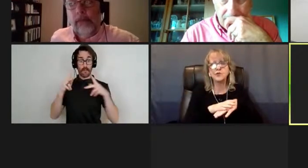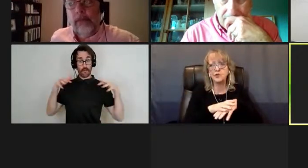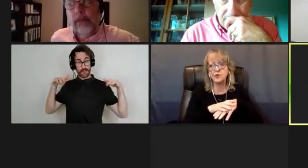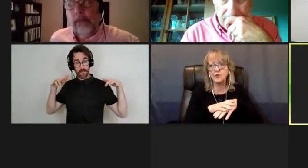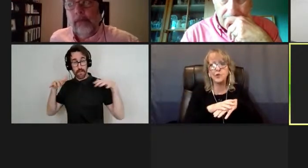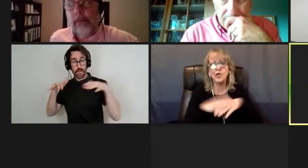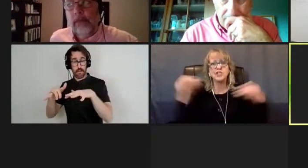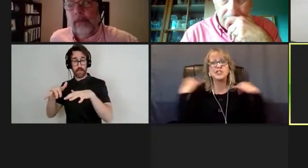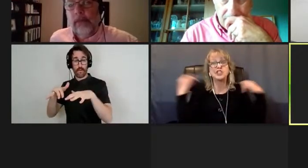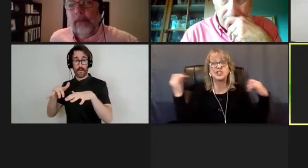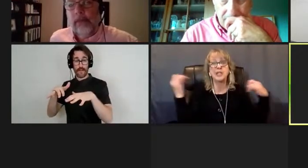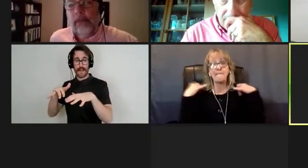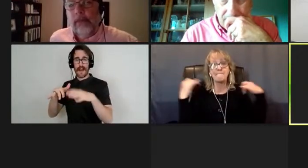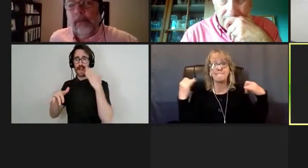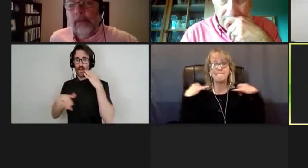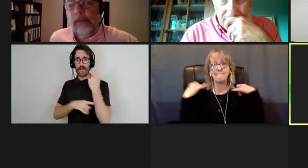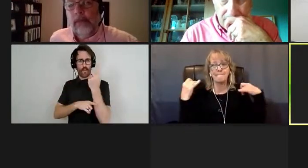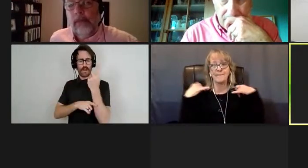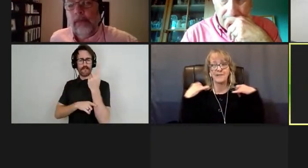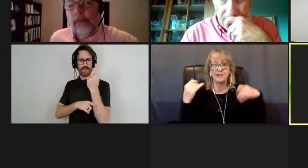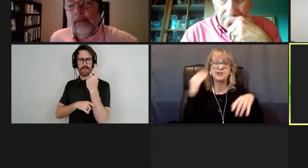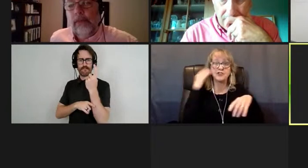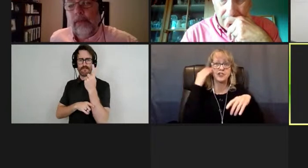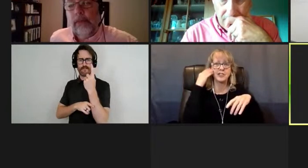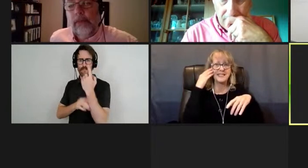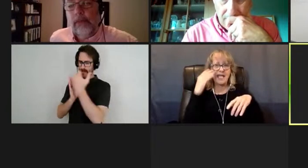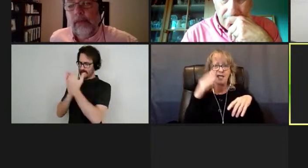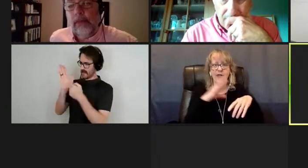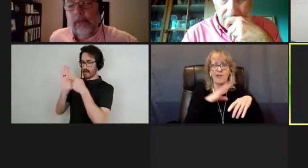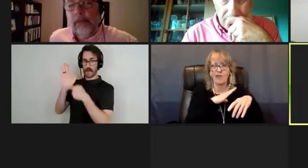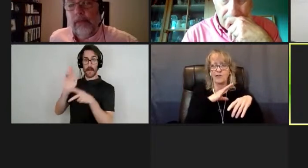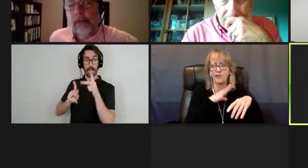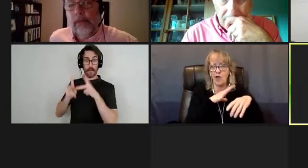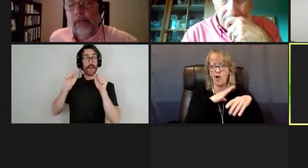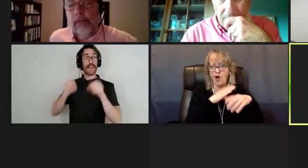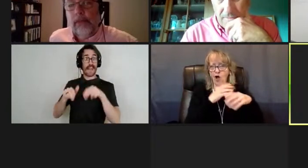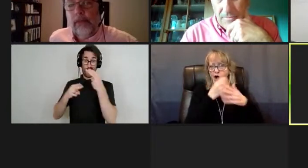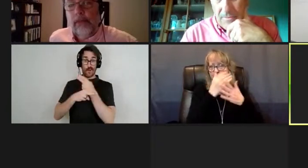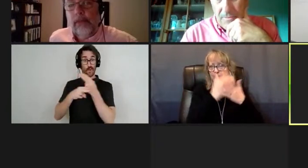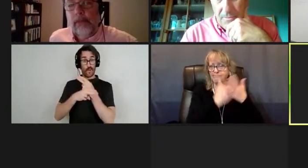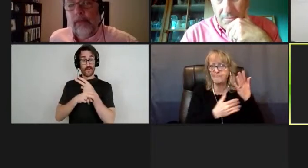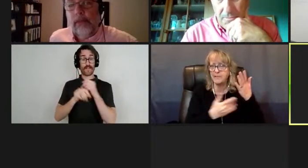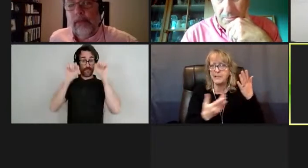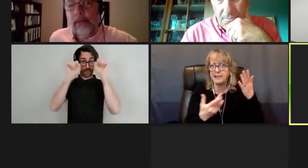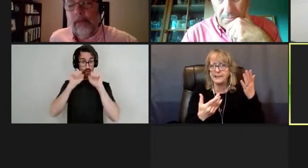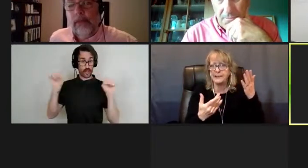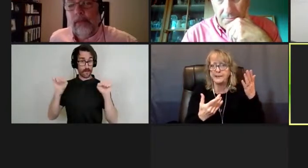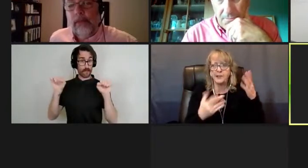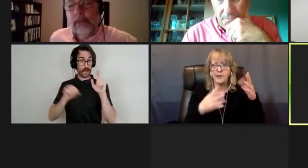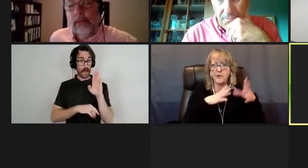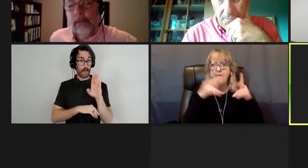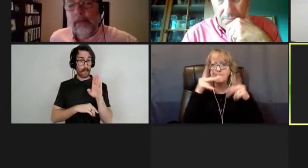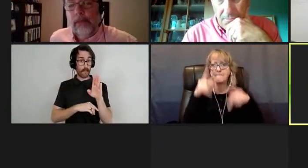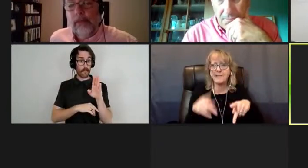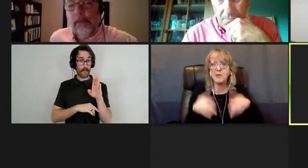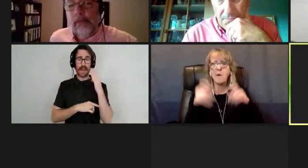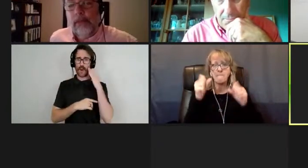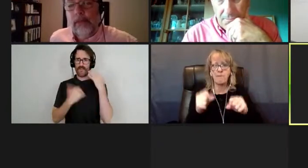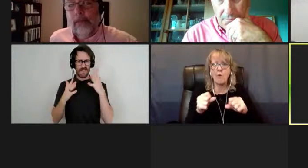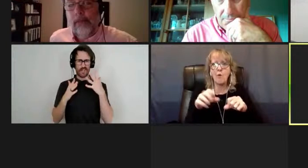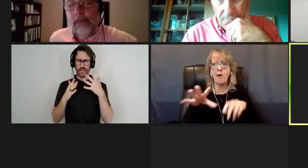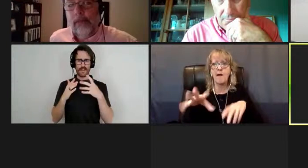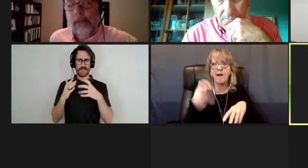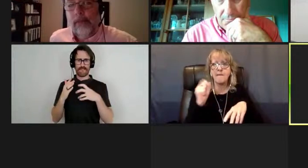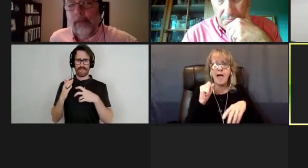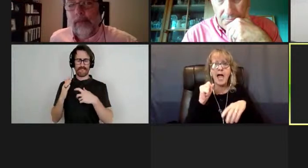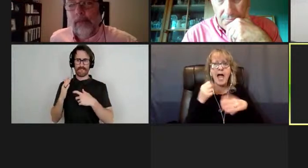a provision in there where certain people can actually use the fitness clubs. I know there's been tickets handed out at certain